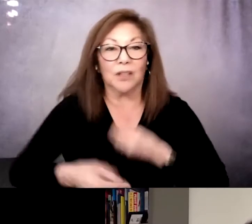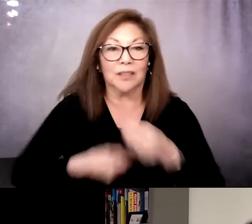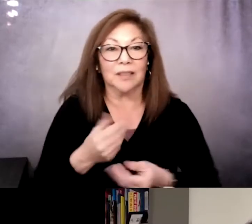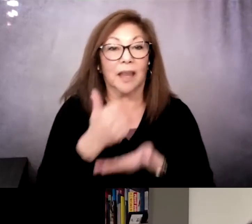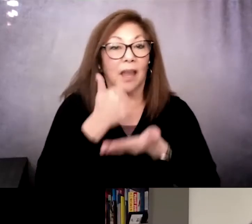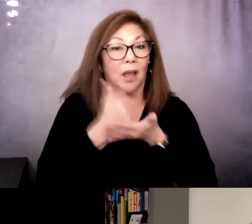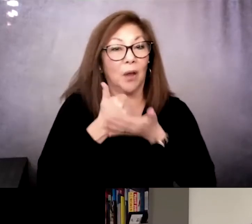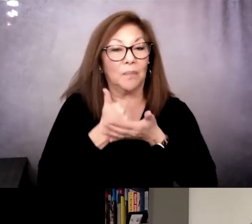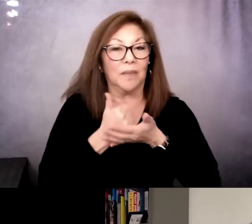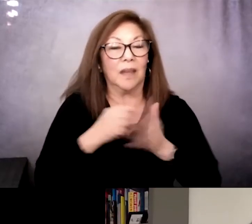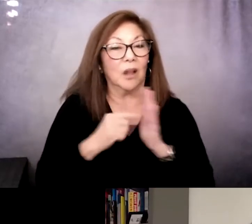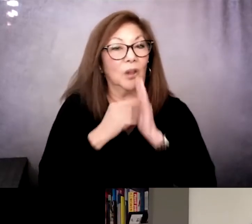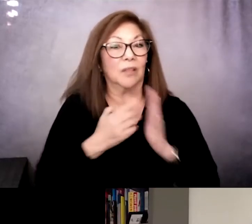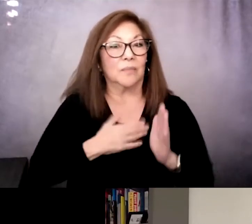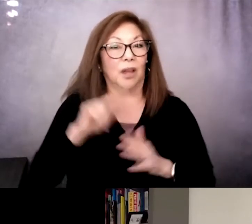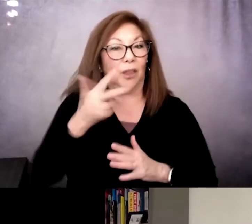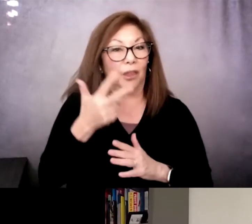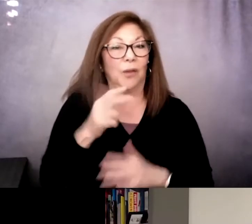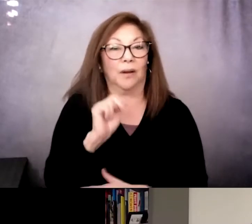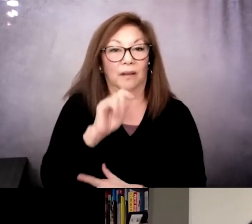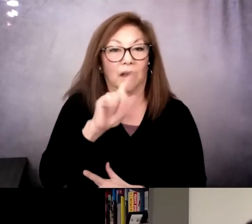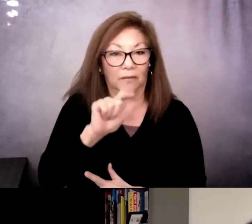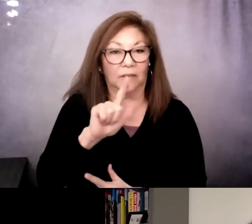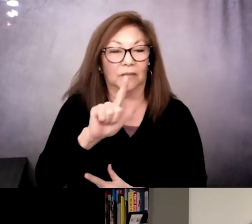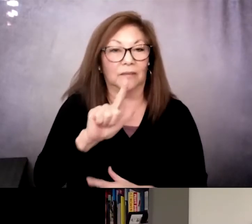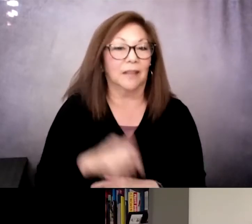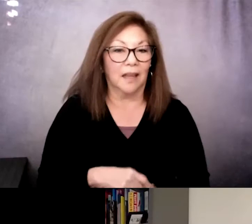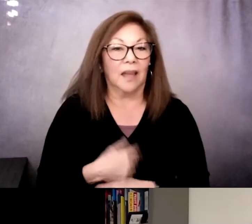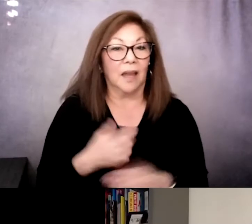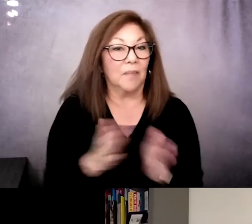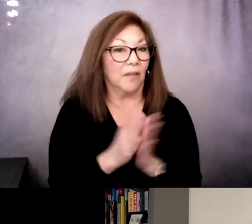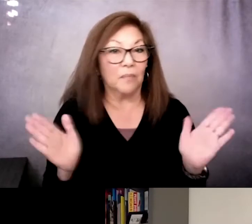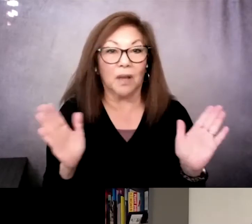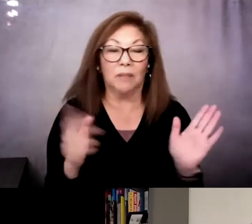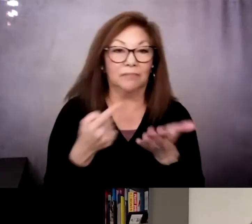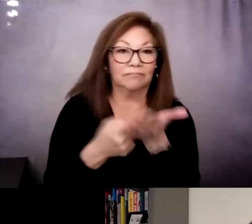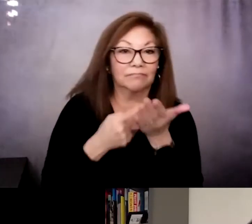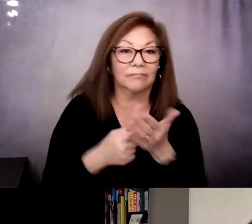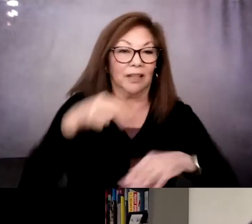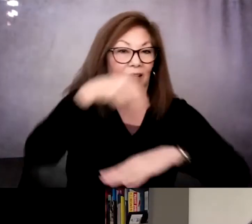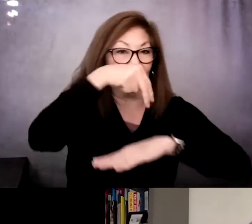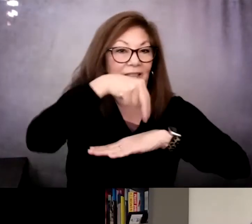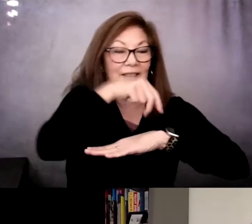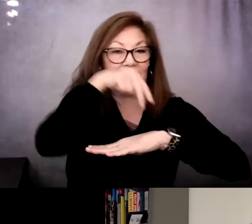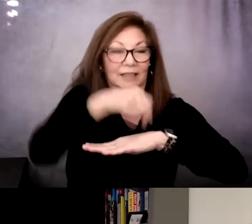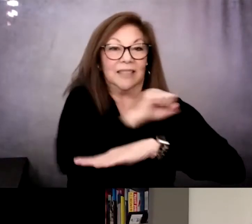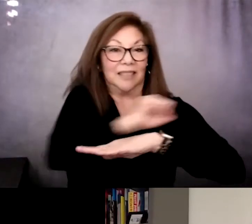me launch my third novel into the world by having a public conversation with me on the stage of the Center for